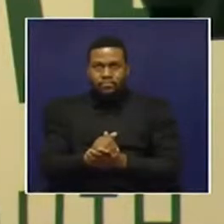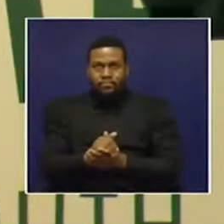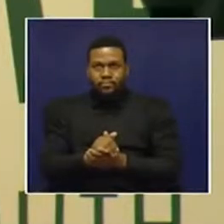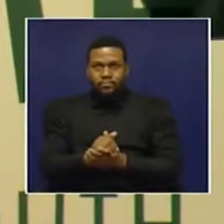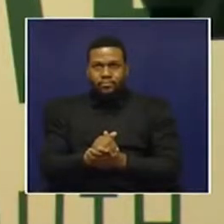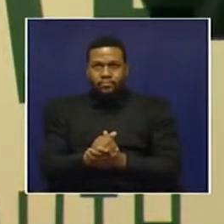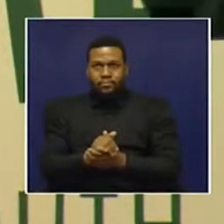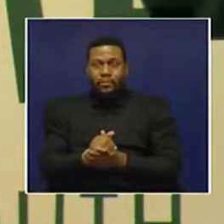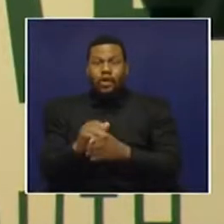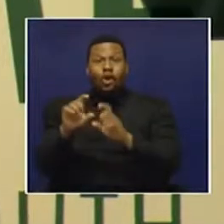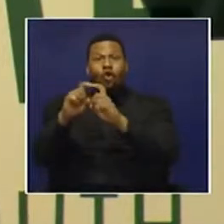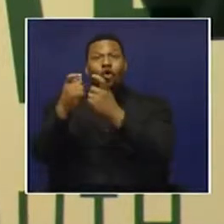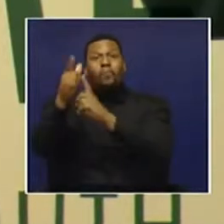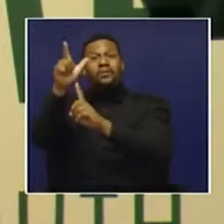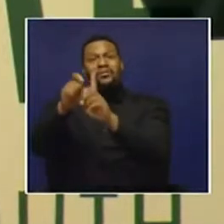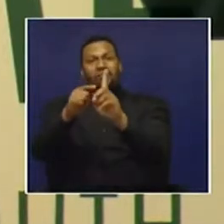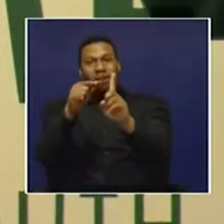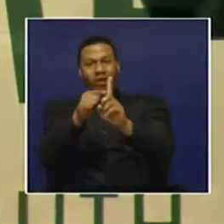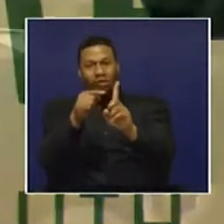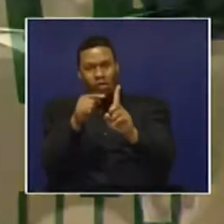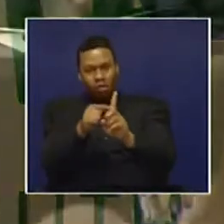The Commissioner of SARS,